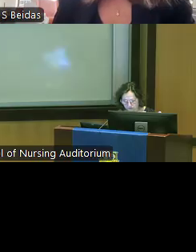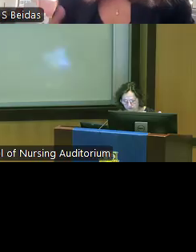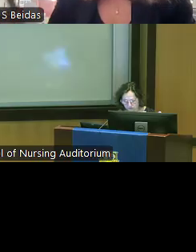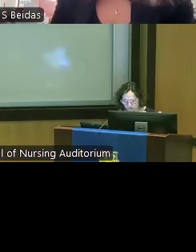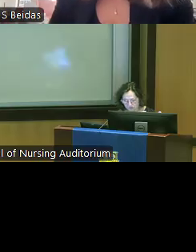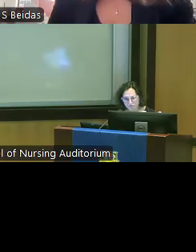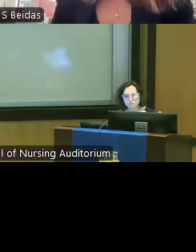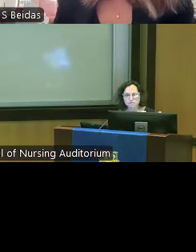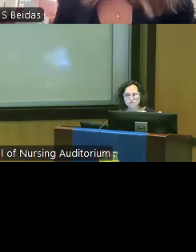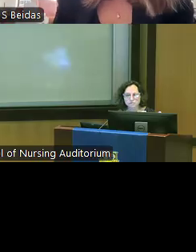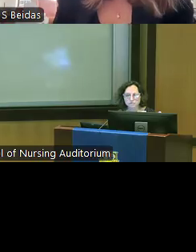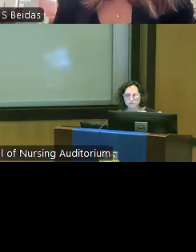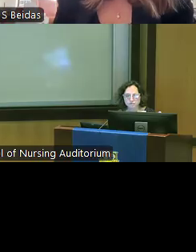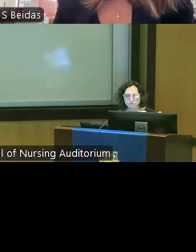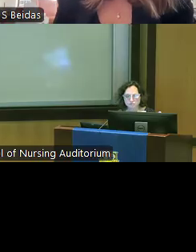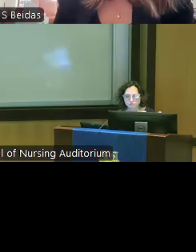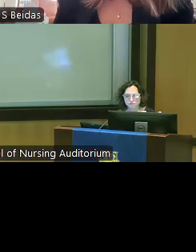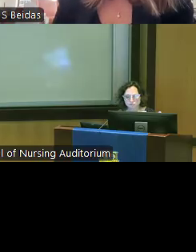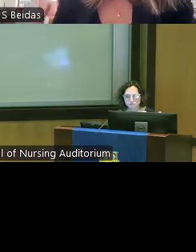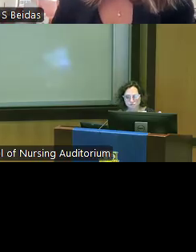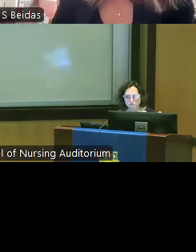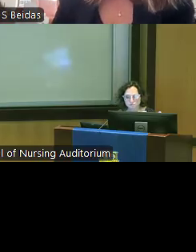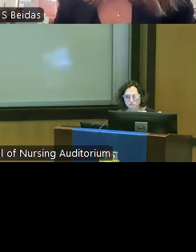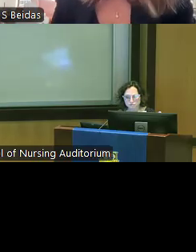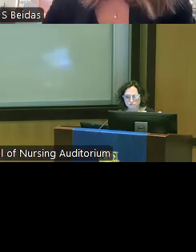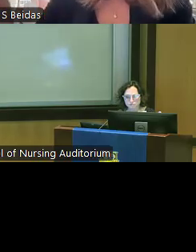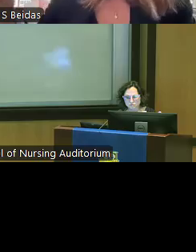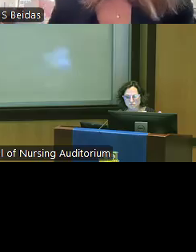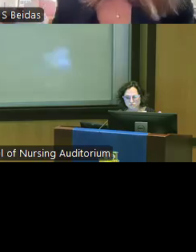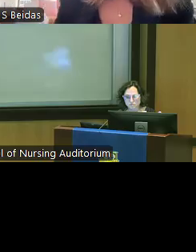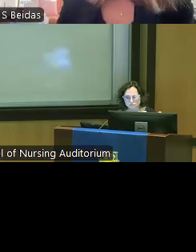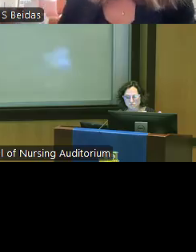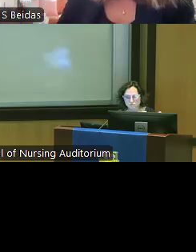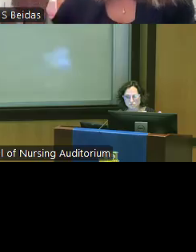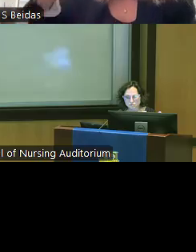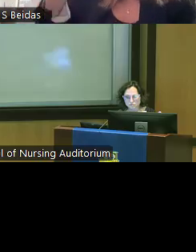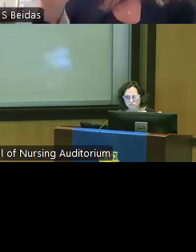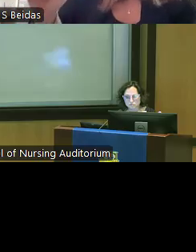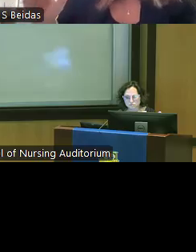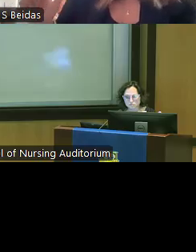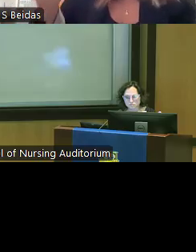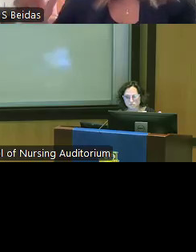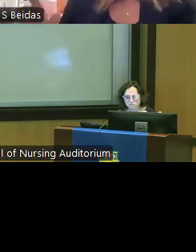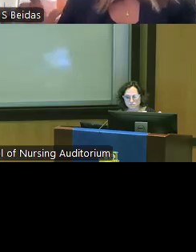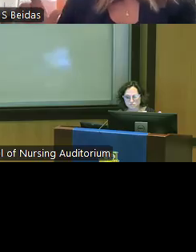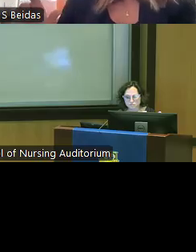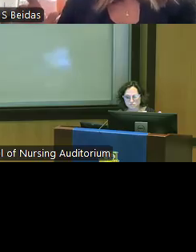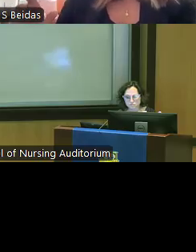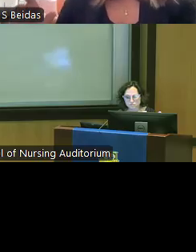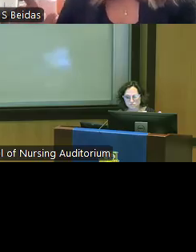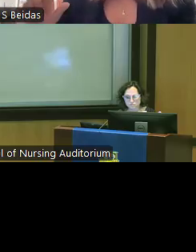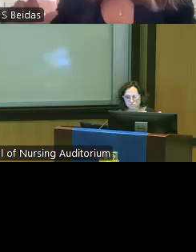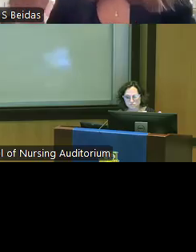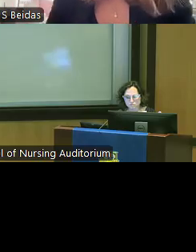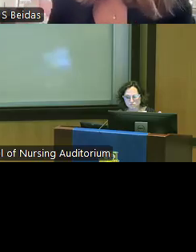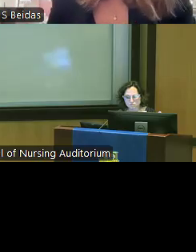through, first of all, the constituent mapping process, which often gets kind of not done, as well as the linking of those